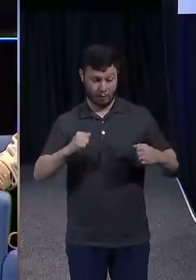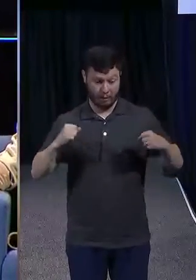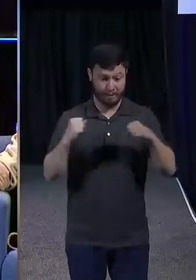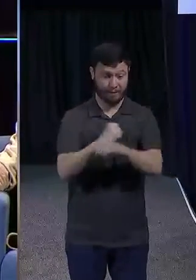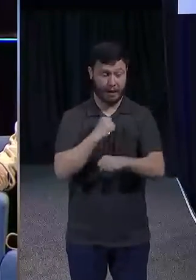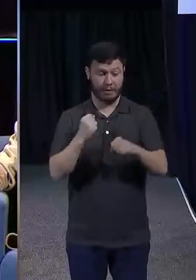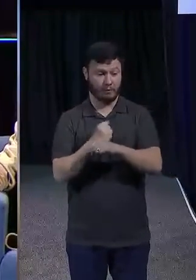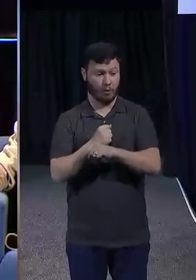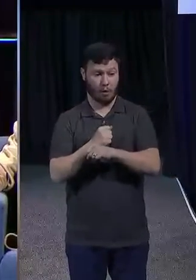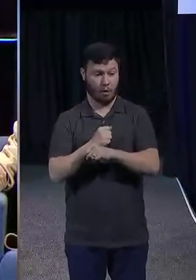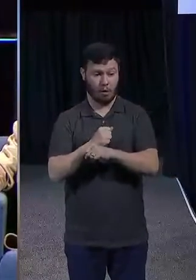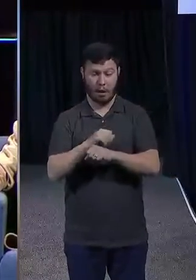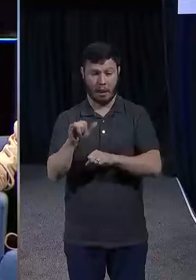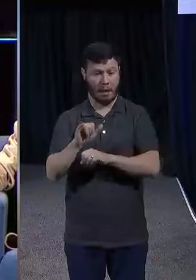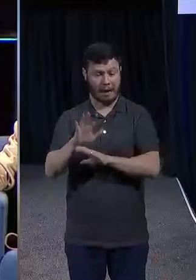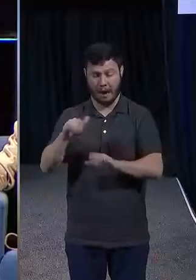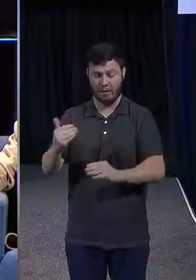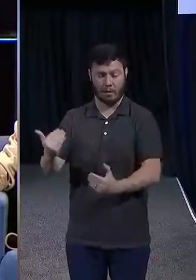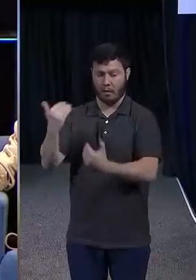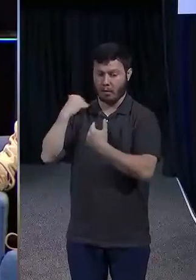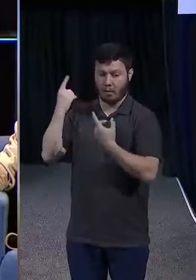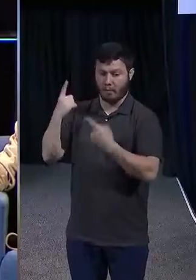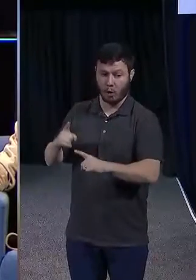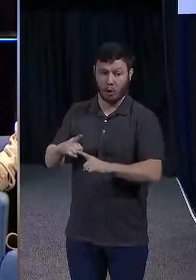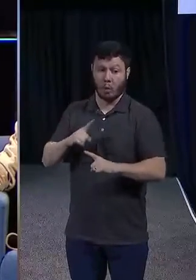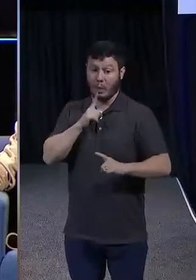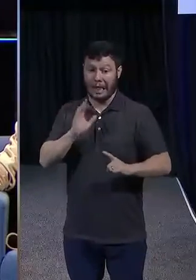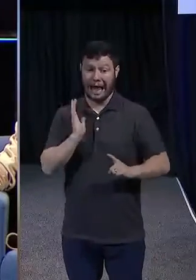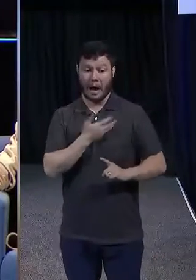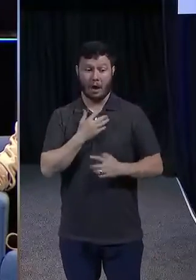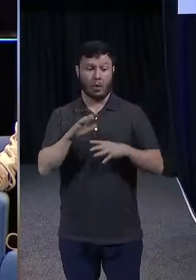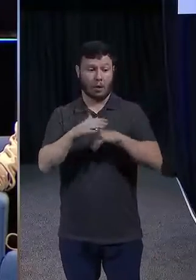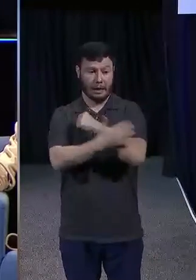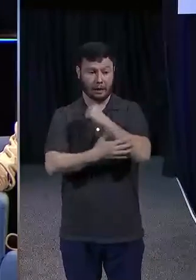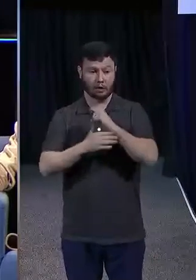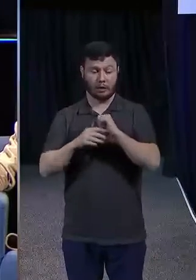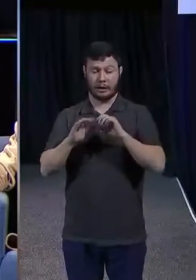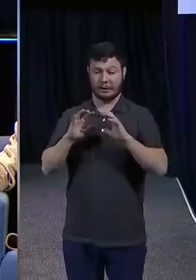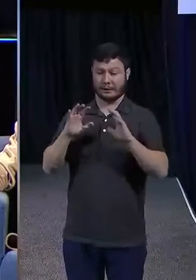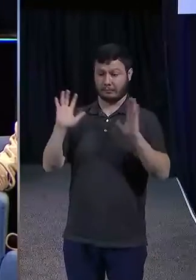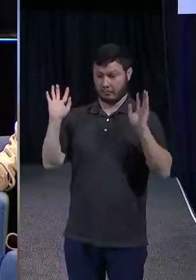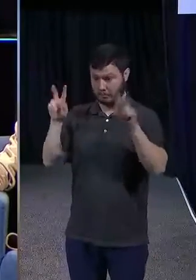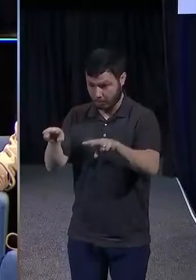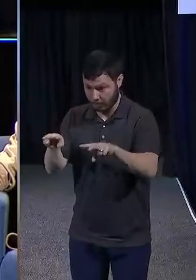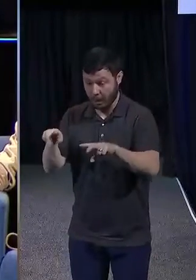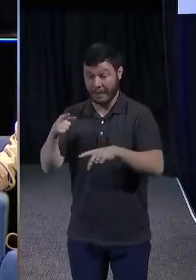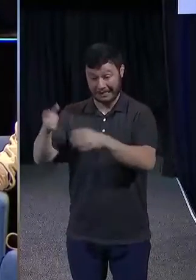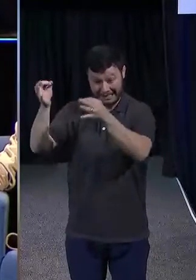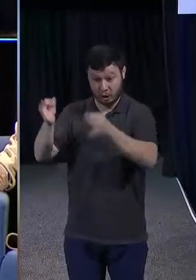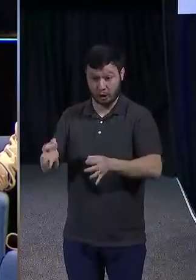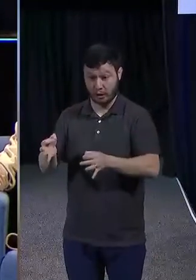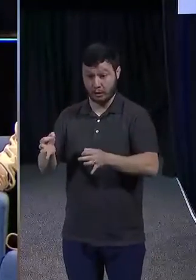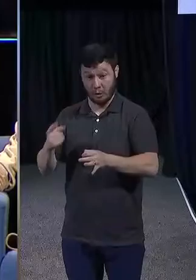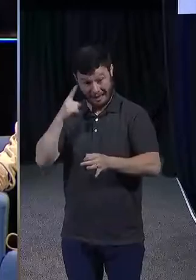never before, because it is truly under attack. Even though this decision only has to do with